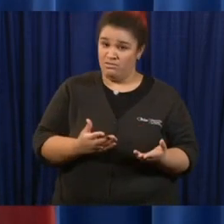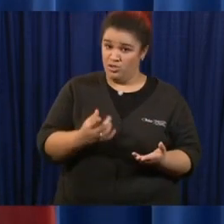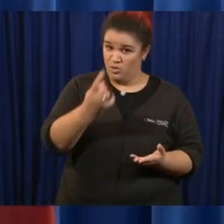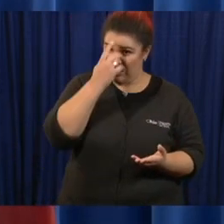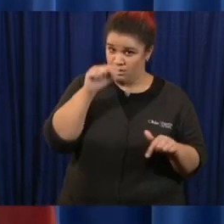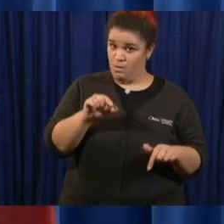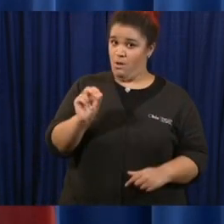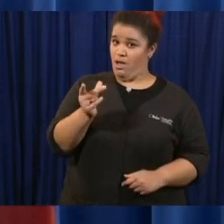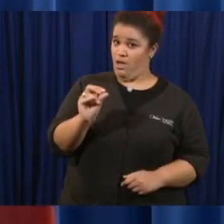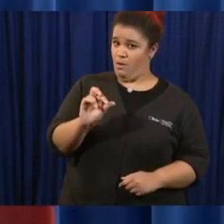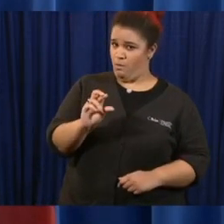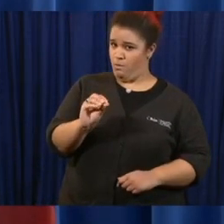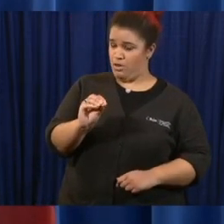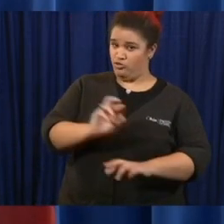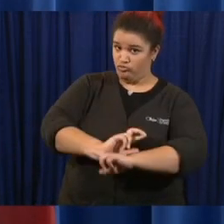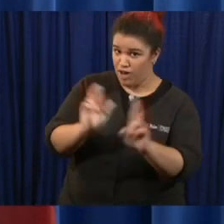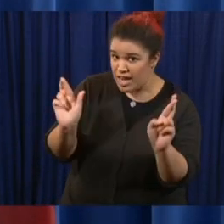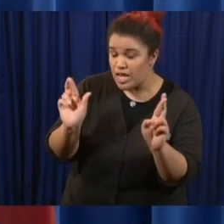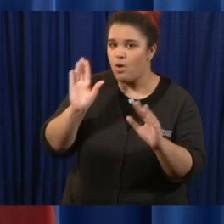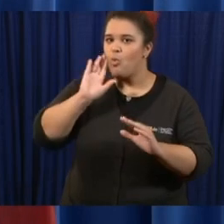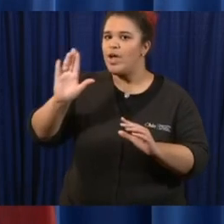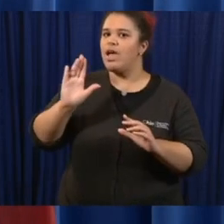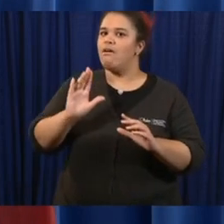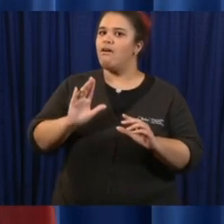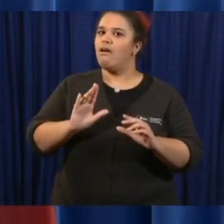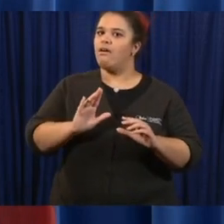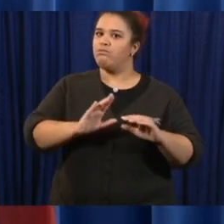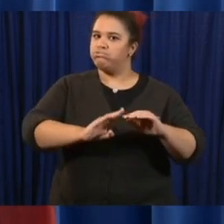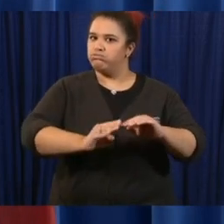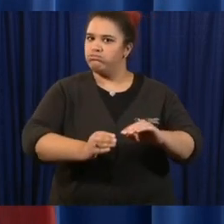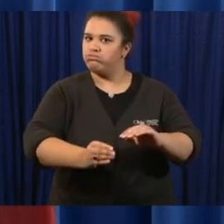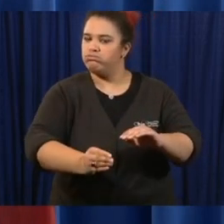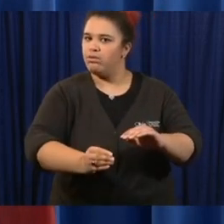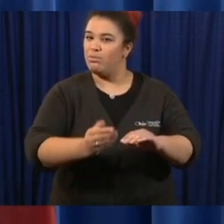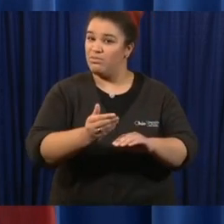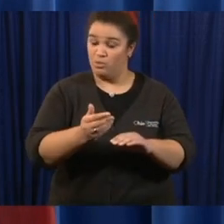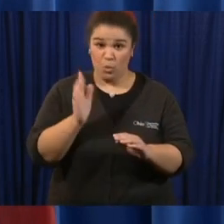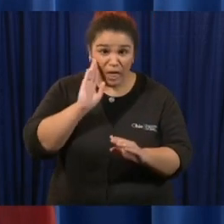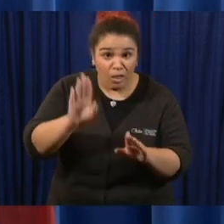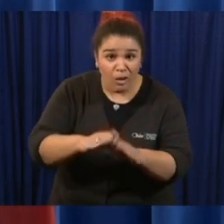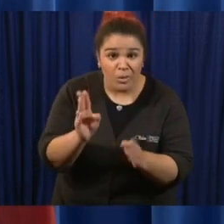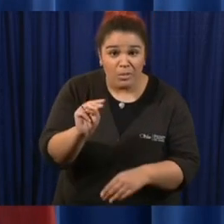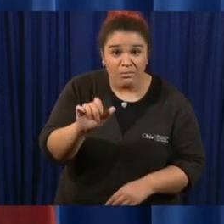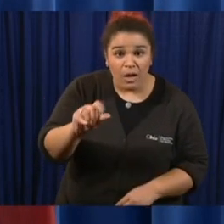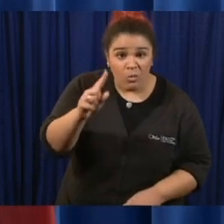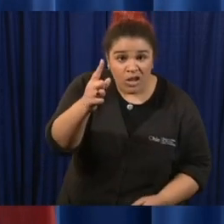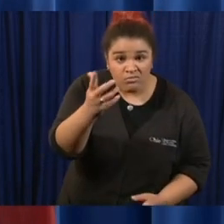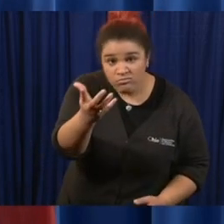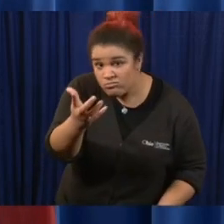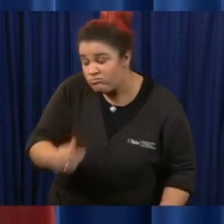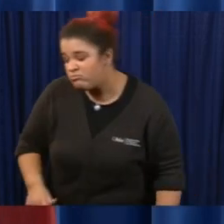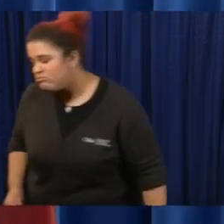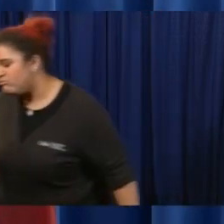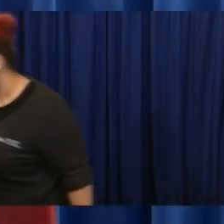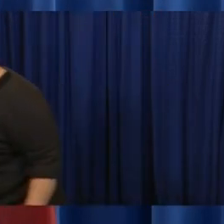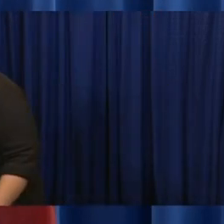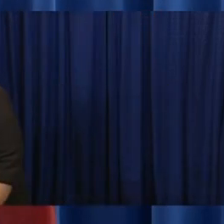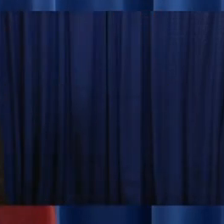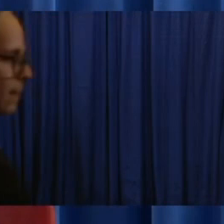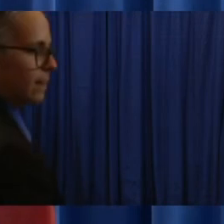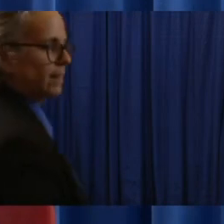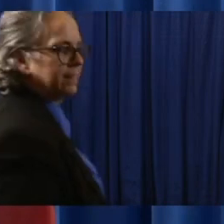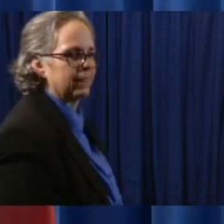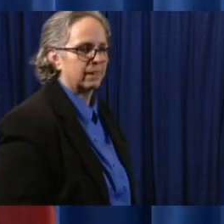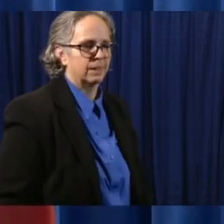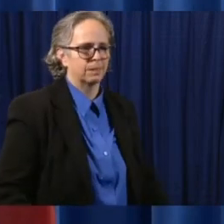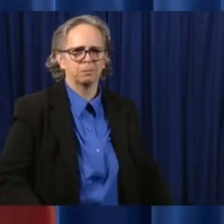The opening that we're talking about is going to be a gradual opening. We're going to monitor it. We're going to be very careful. We